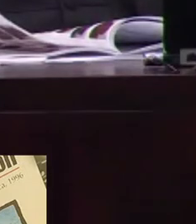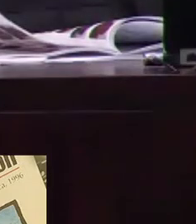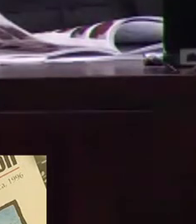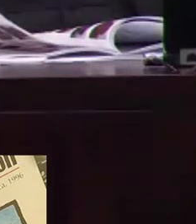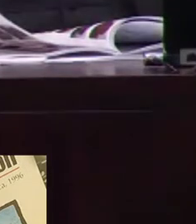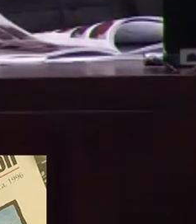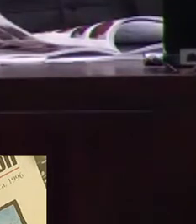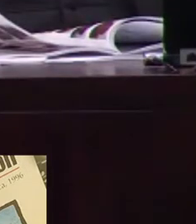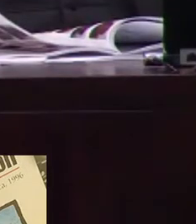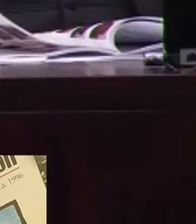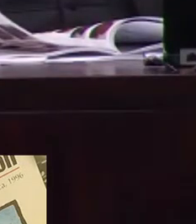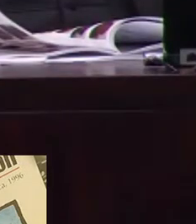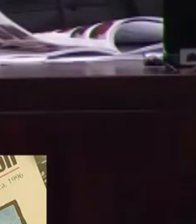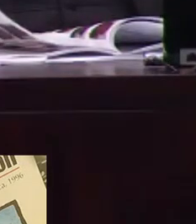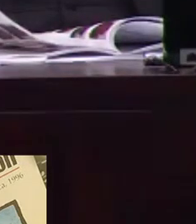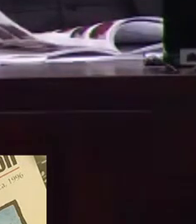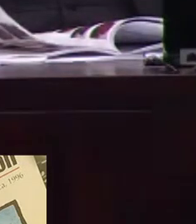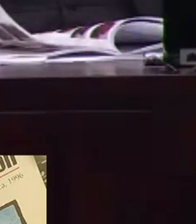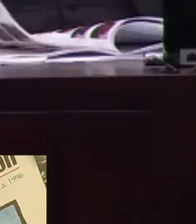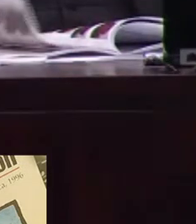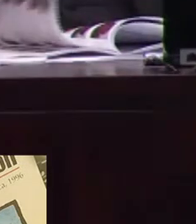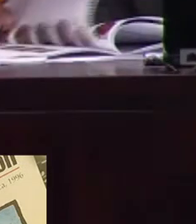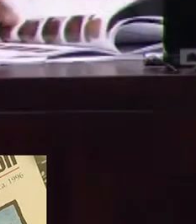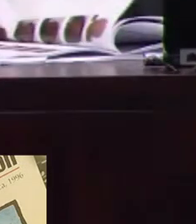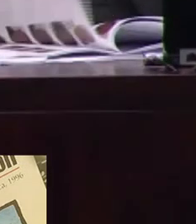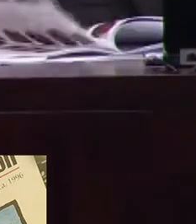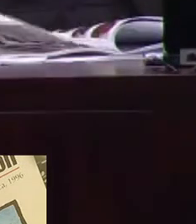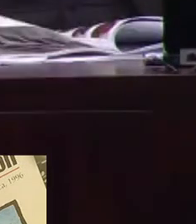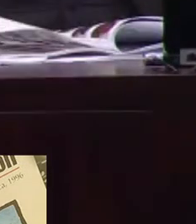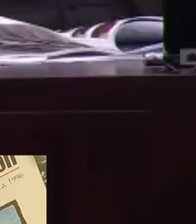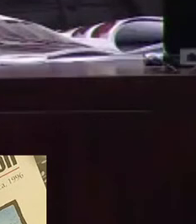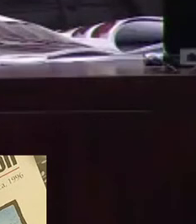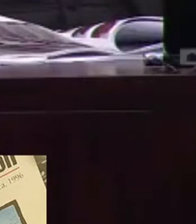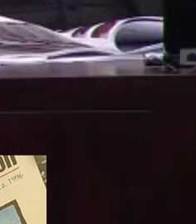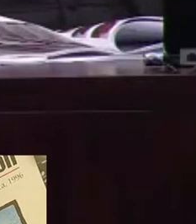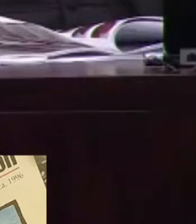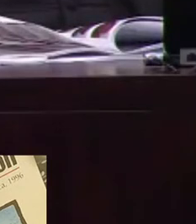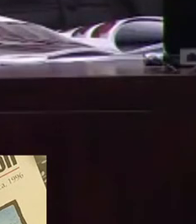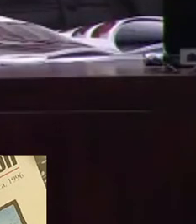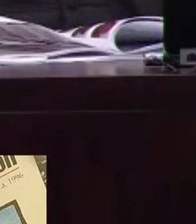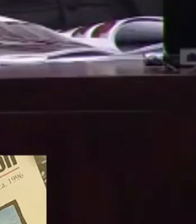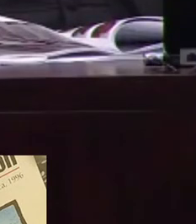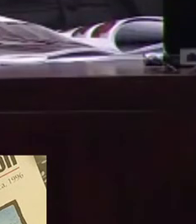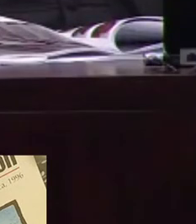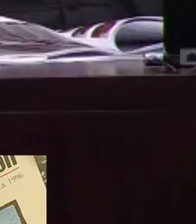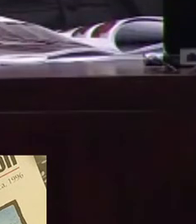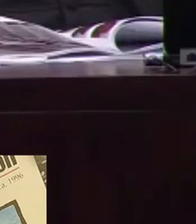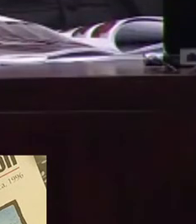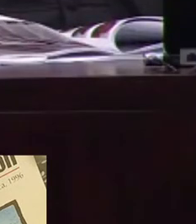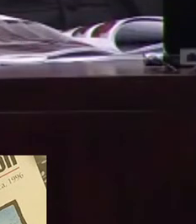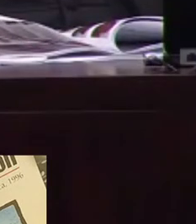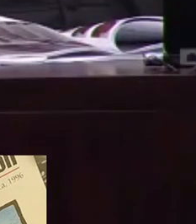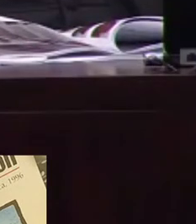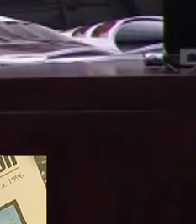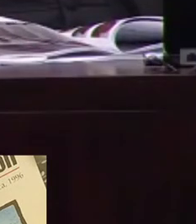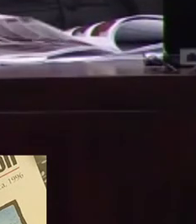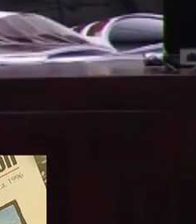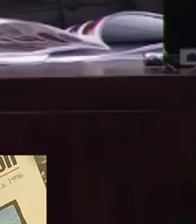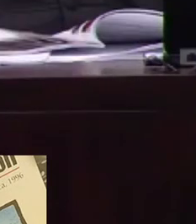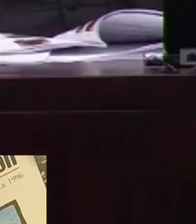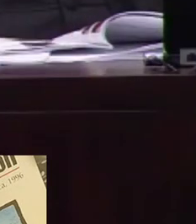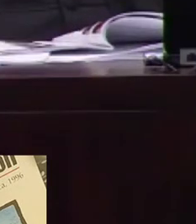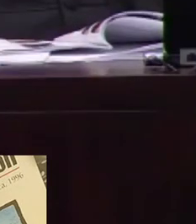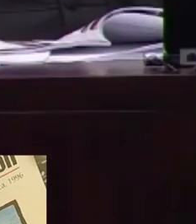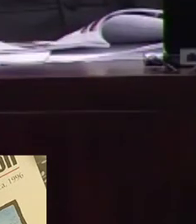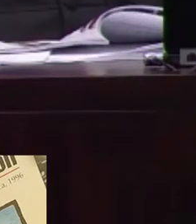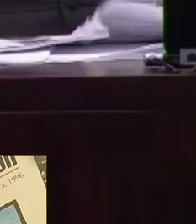Unemployment affects women more, and in South Africa, women have the most extended unemployment period.